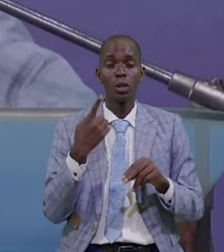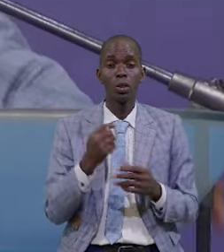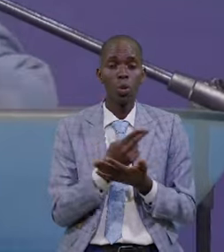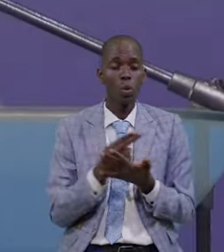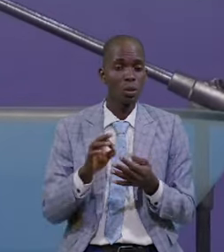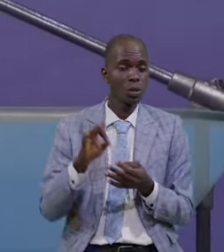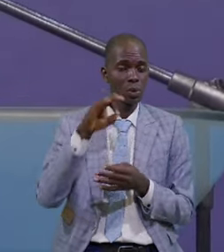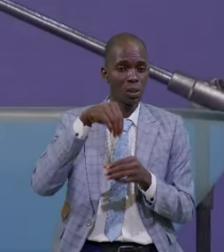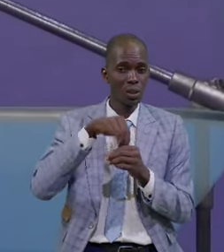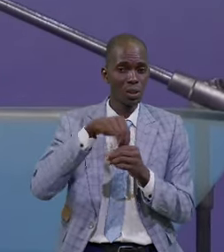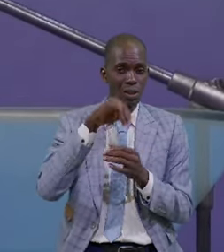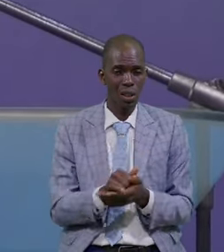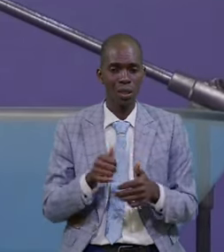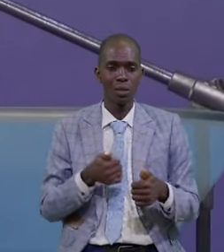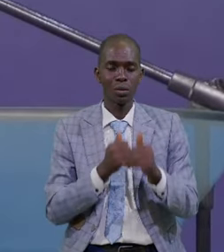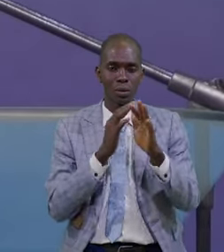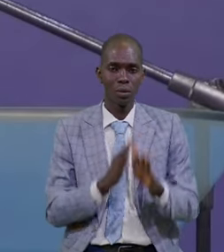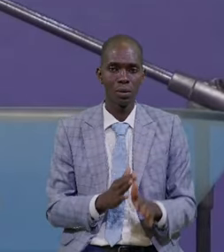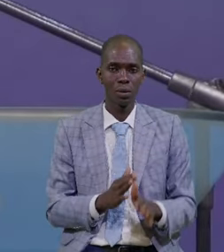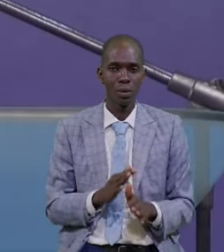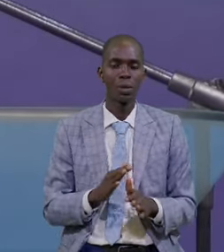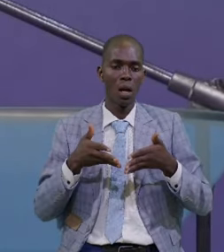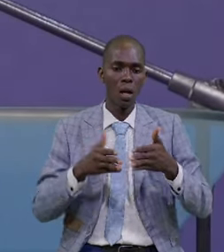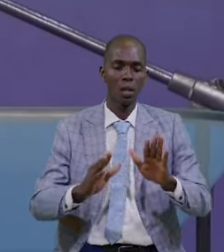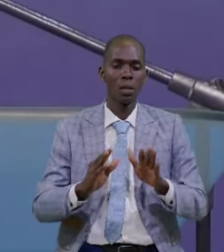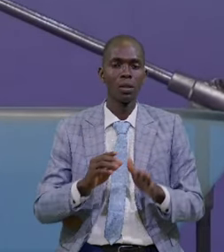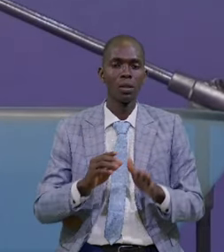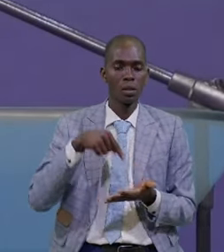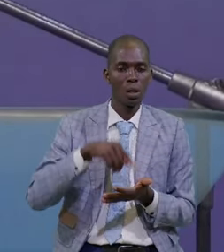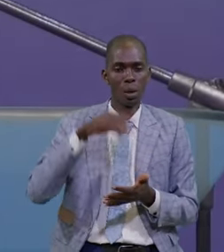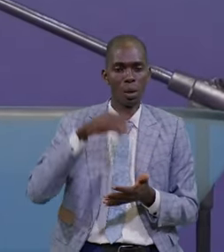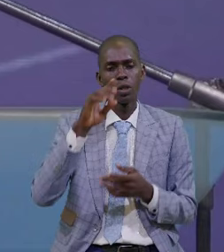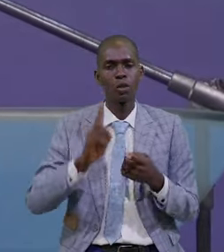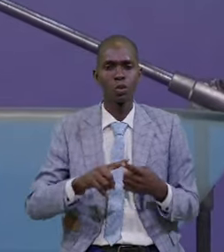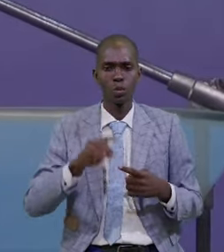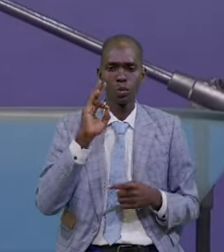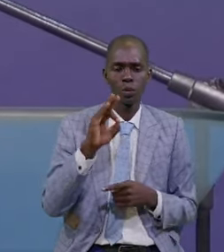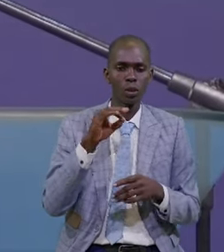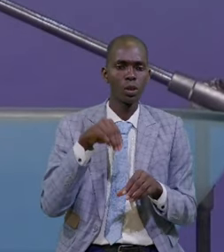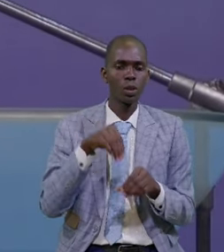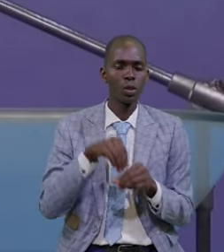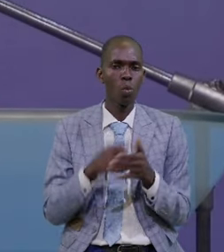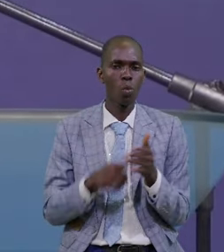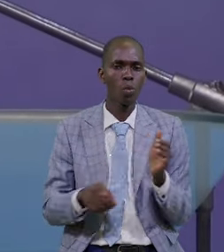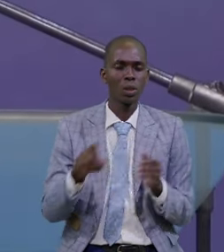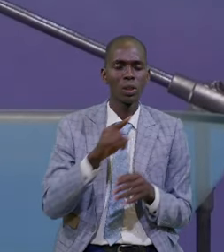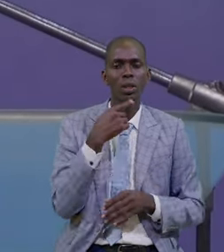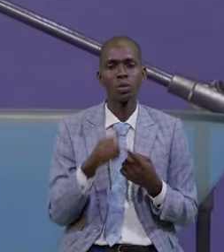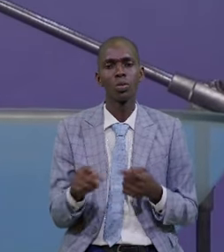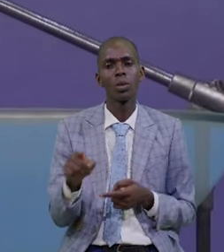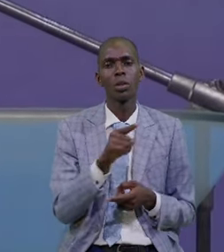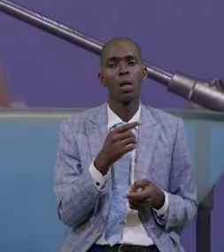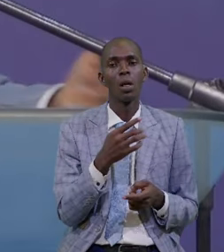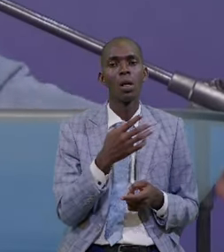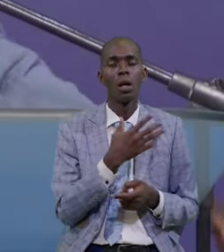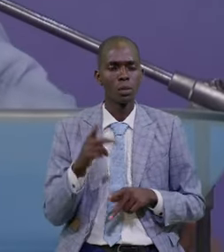apostle allowed him to say what he said to them. And they were